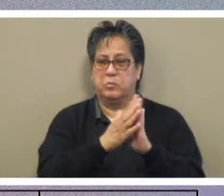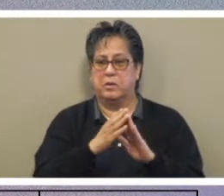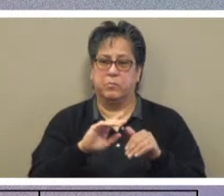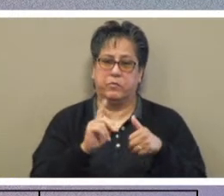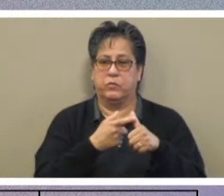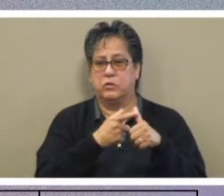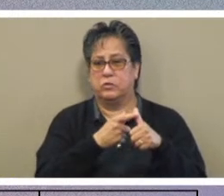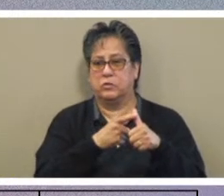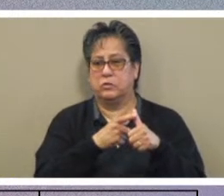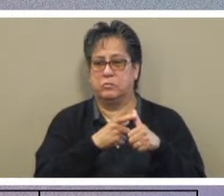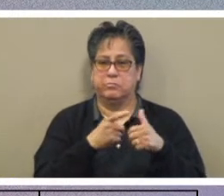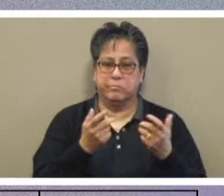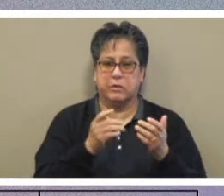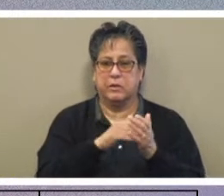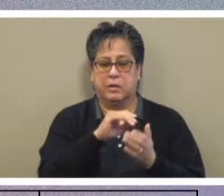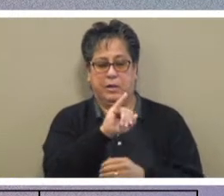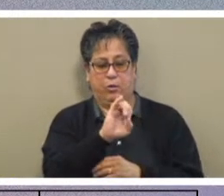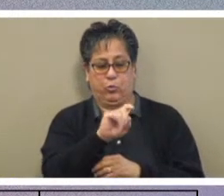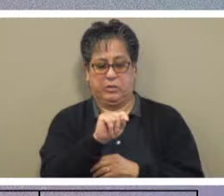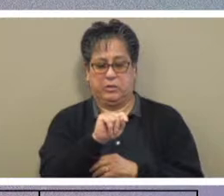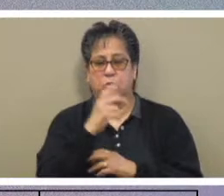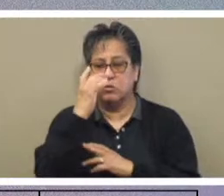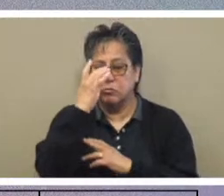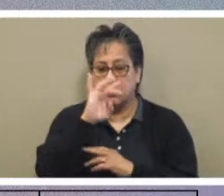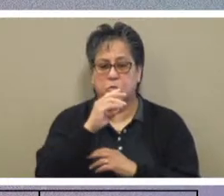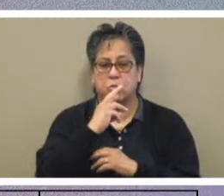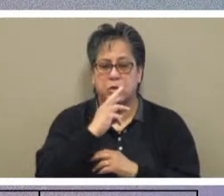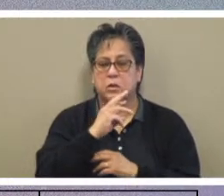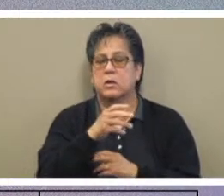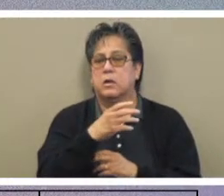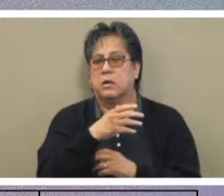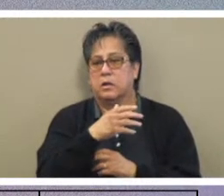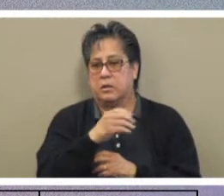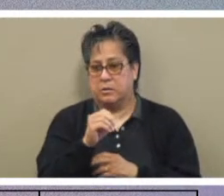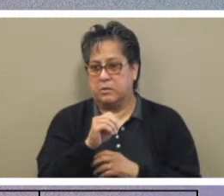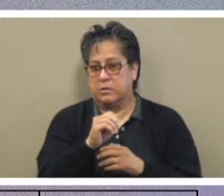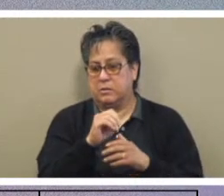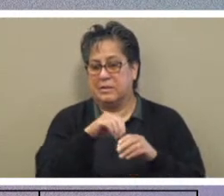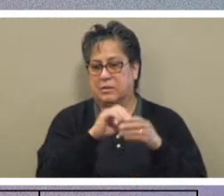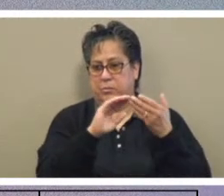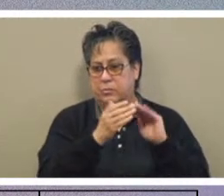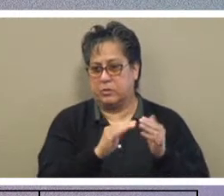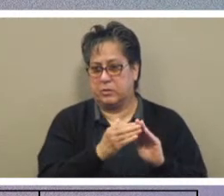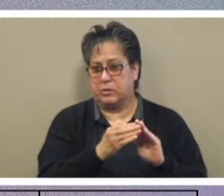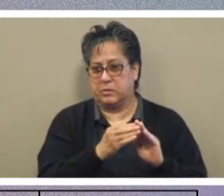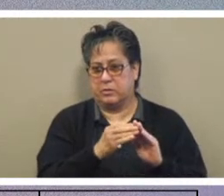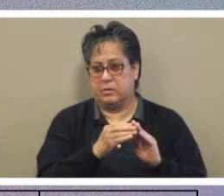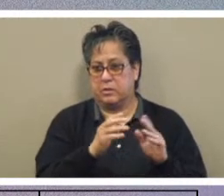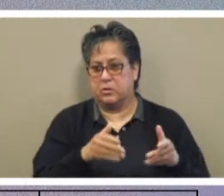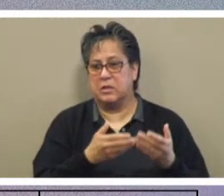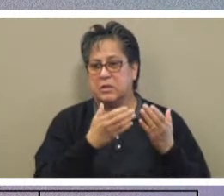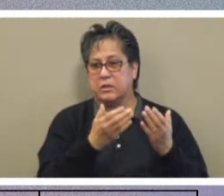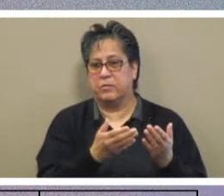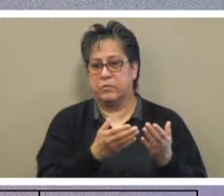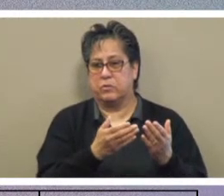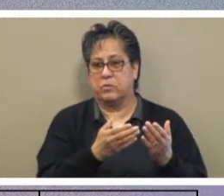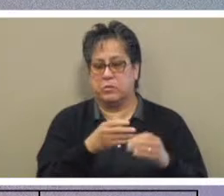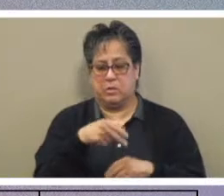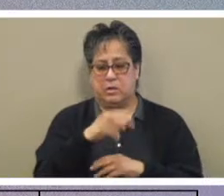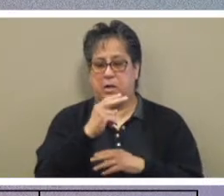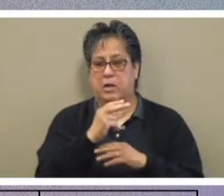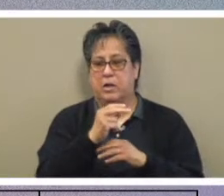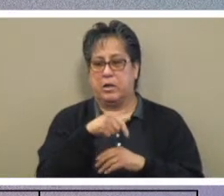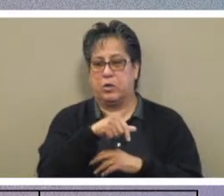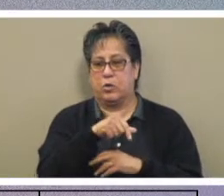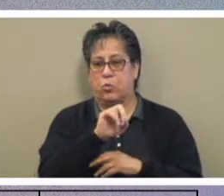first, again, IoT or smart, as well as more well known in the community, to deliver high quality